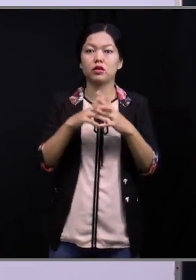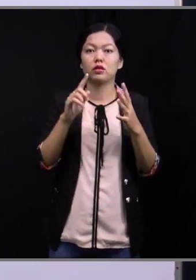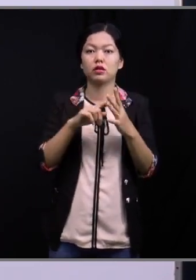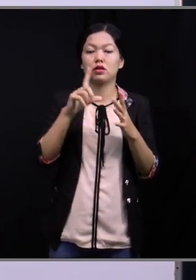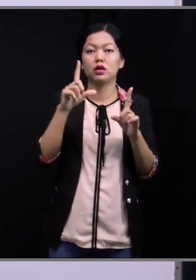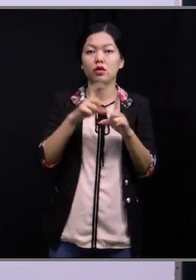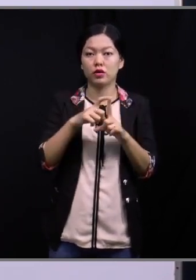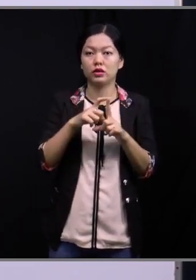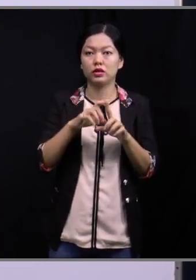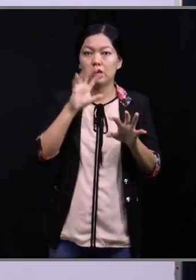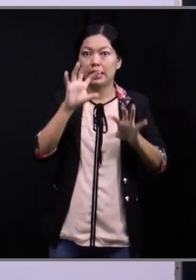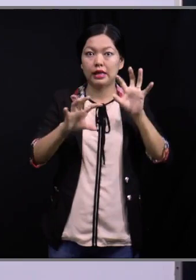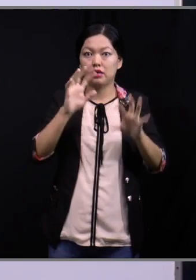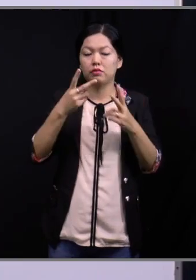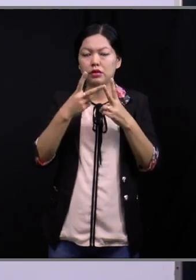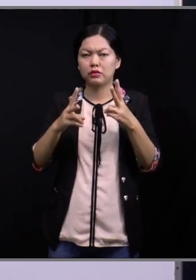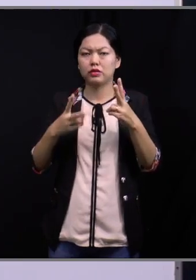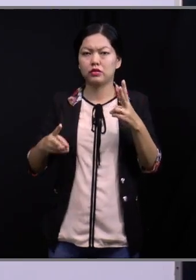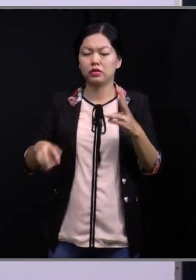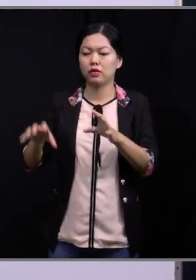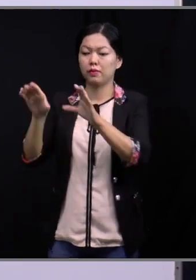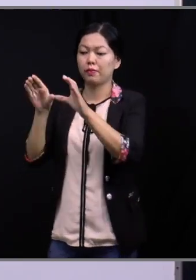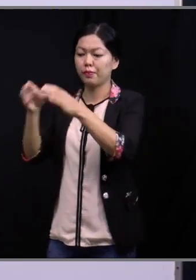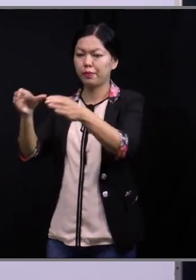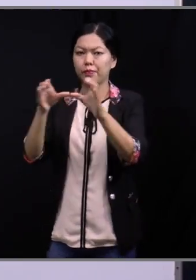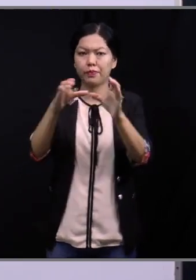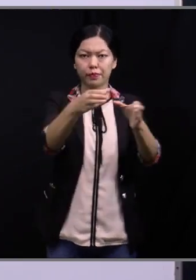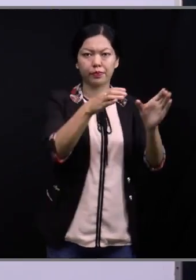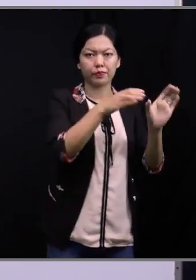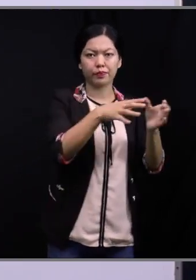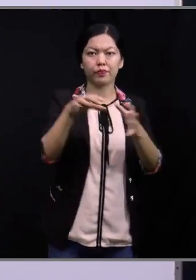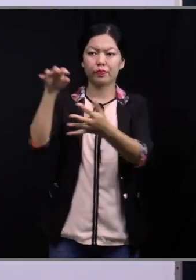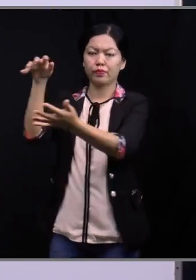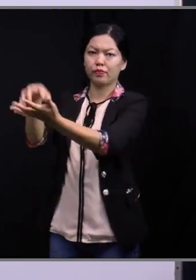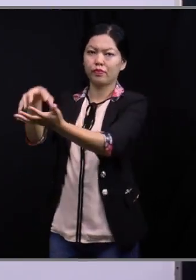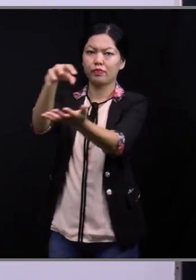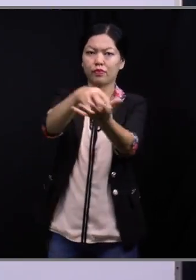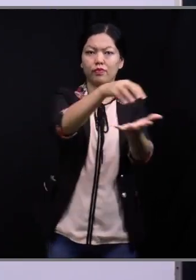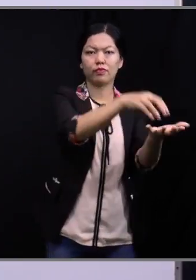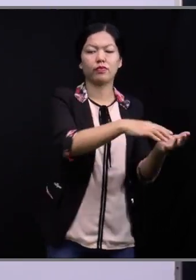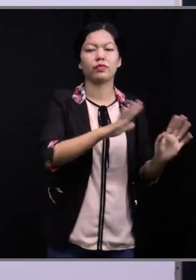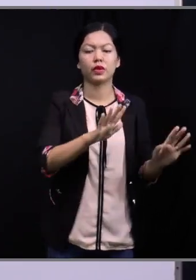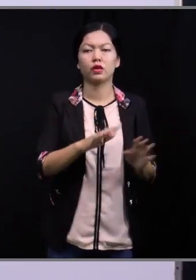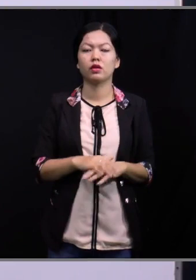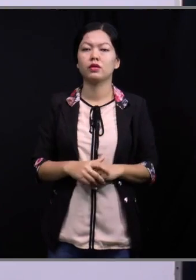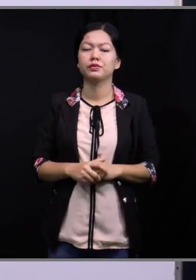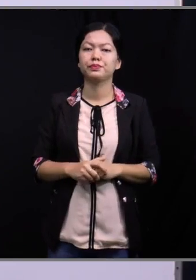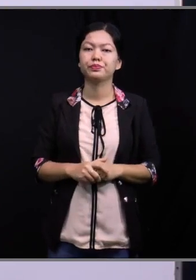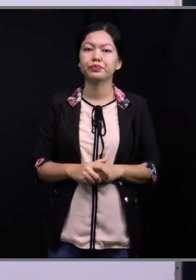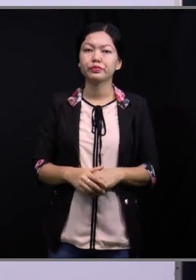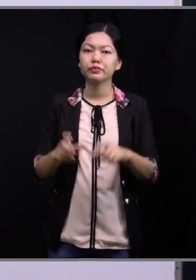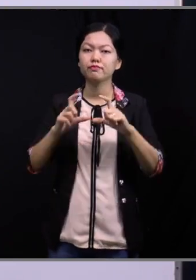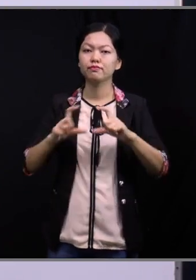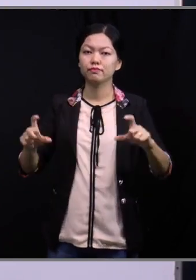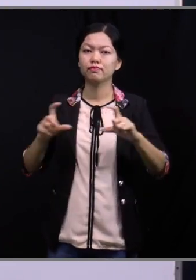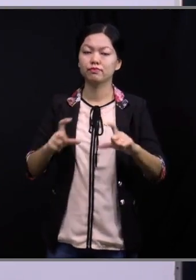the wild the environment or the condition there is similar to the wild environment. So care is taken that the